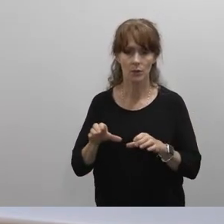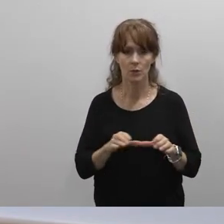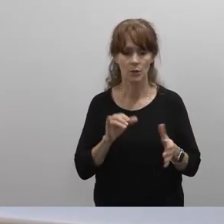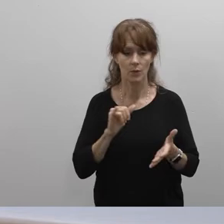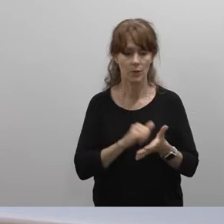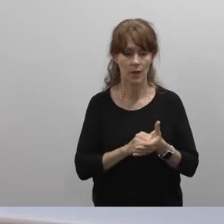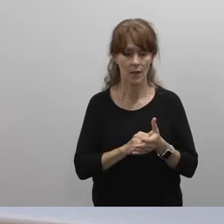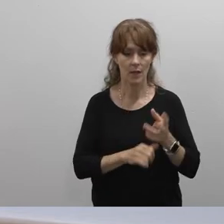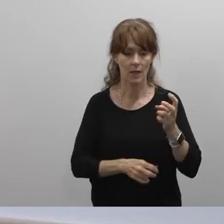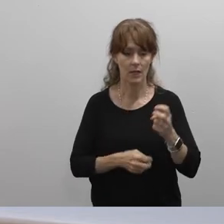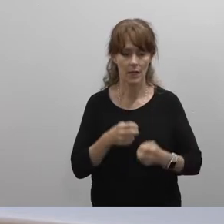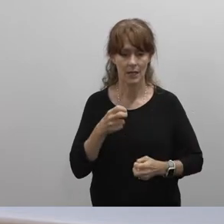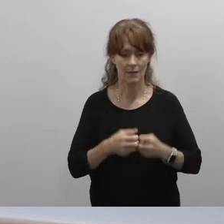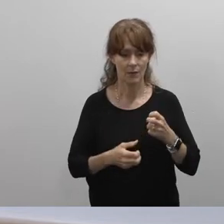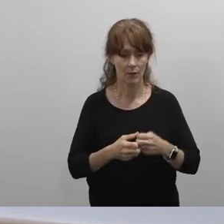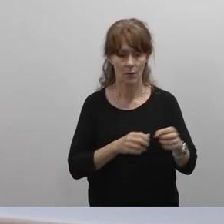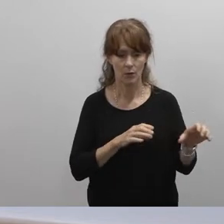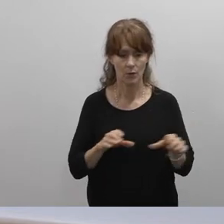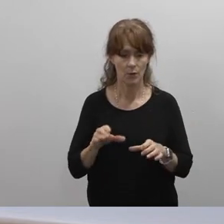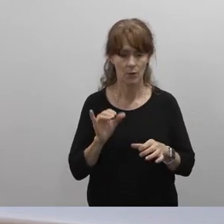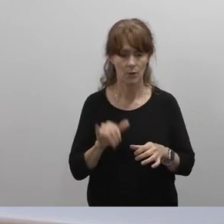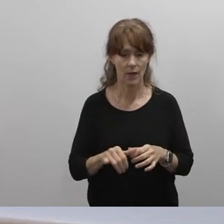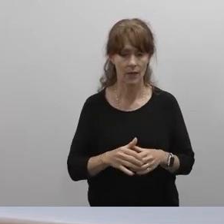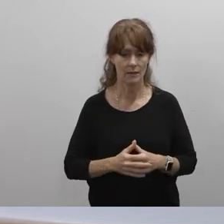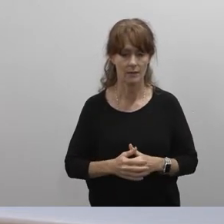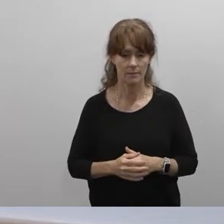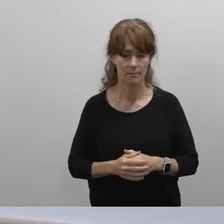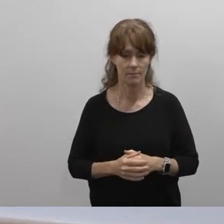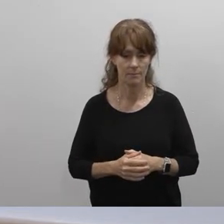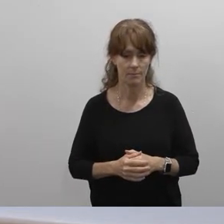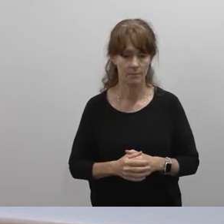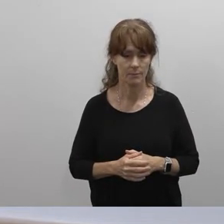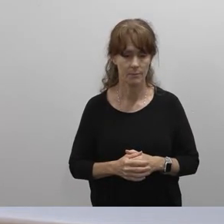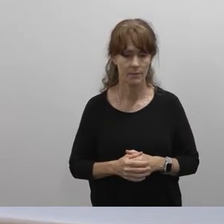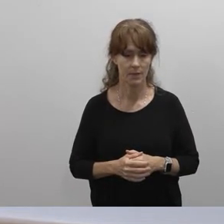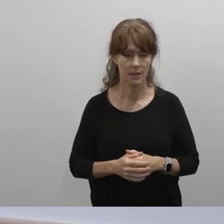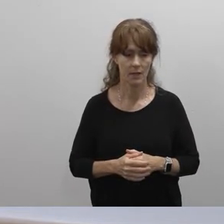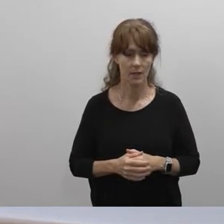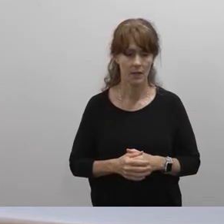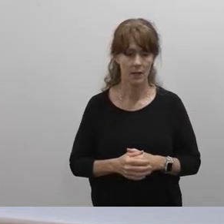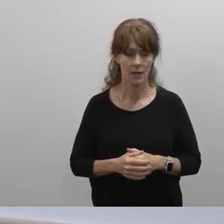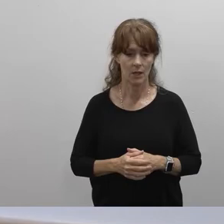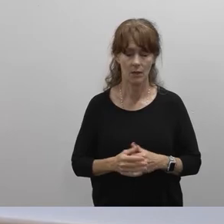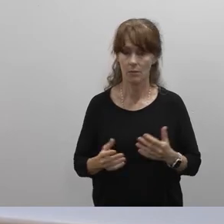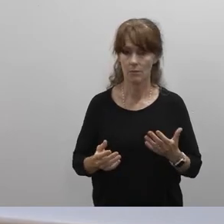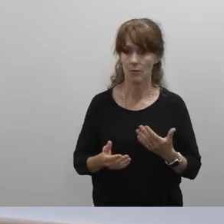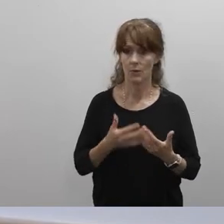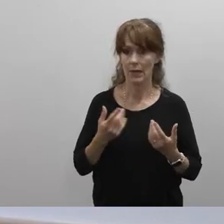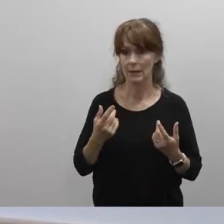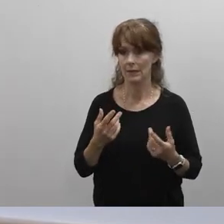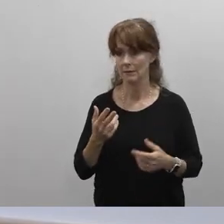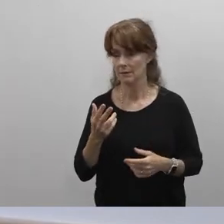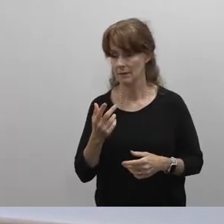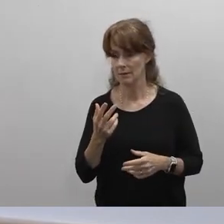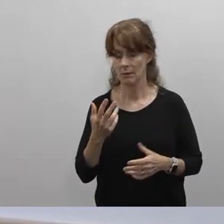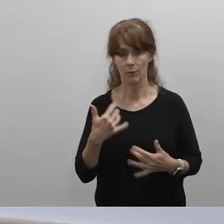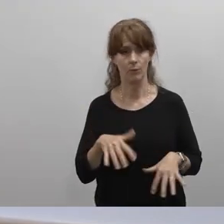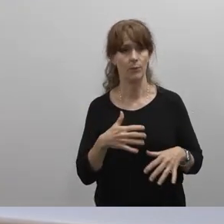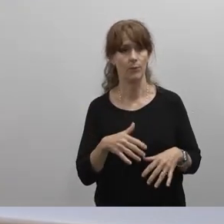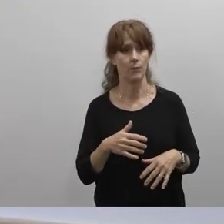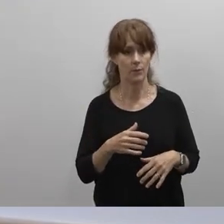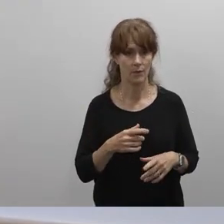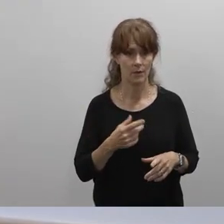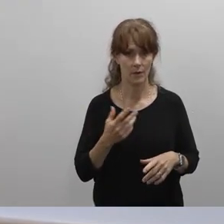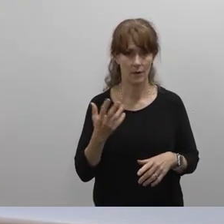so hard to do it because, I mean, we joked about it to a certain extent when these things started,